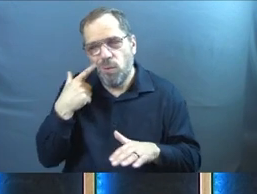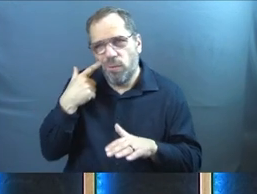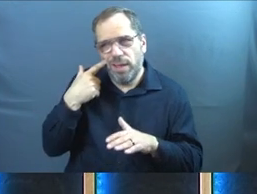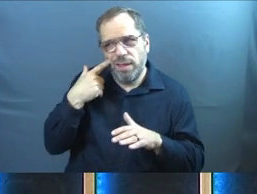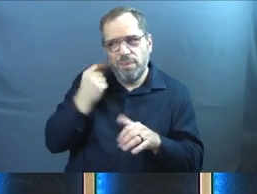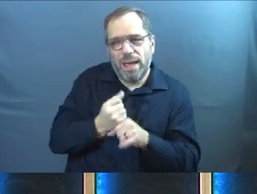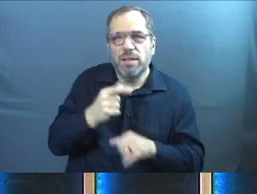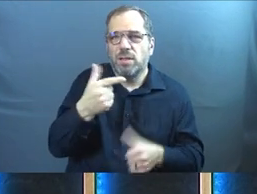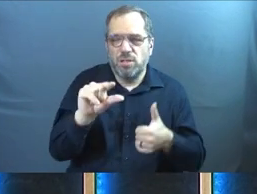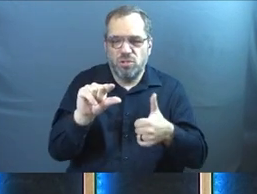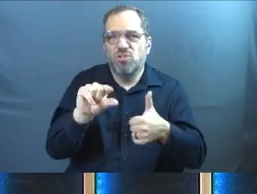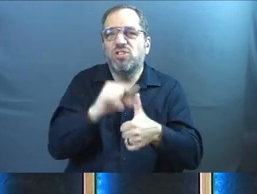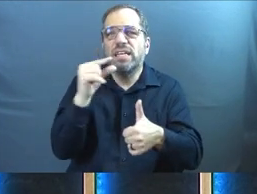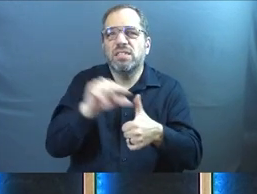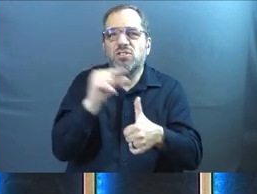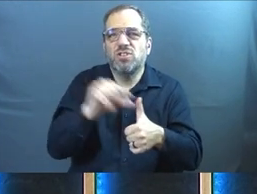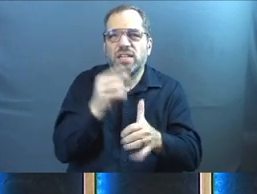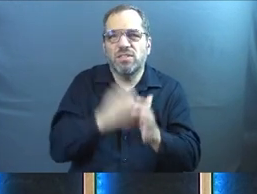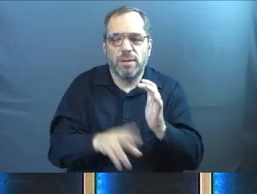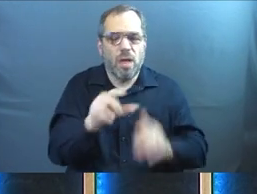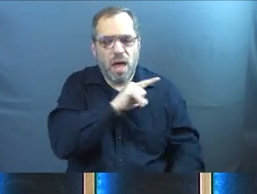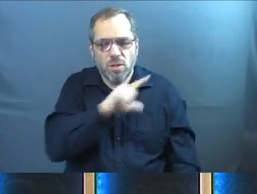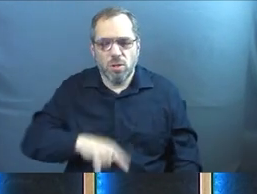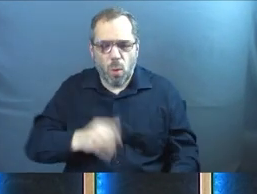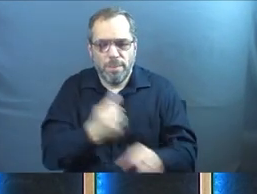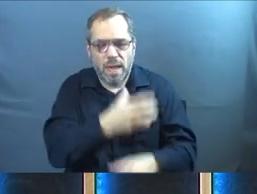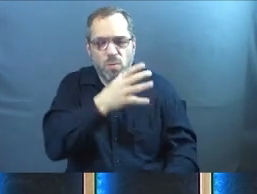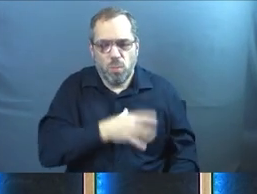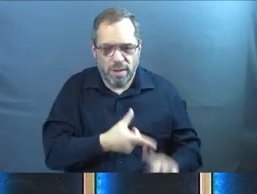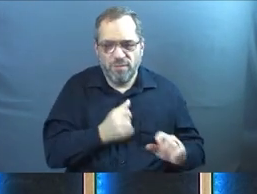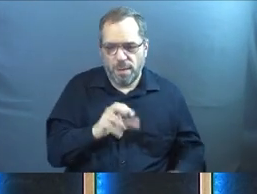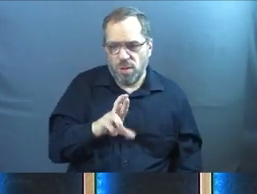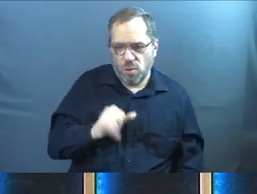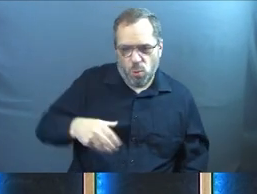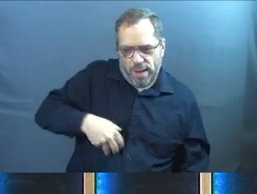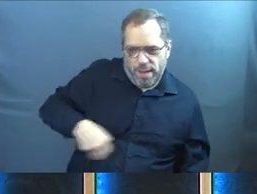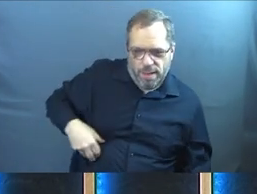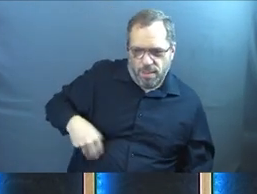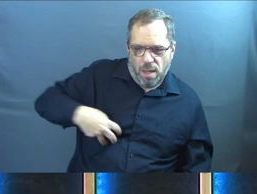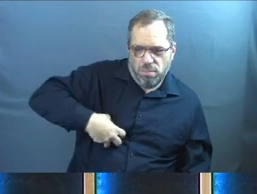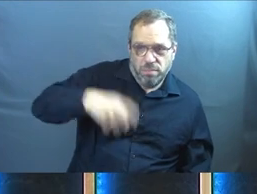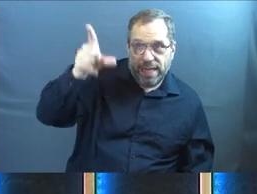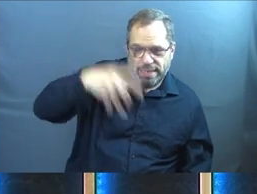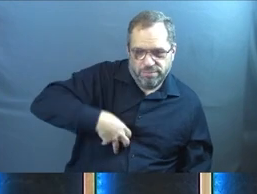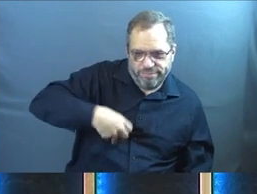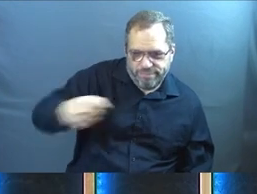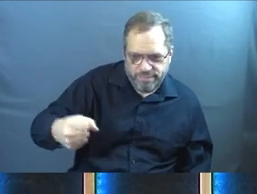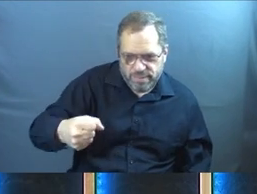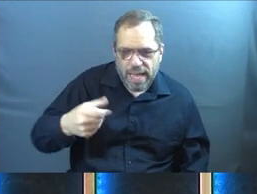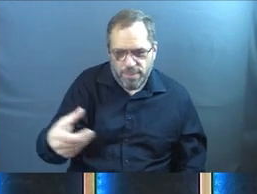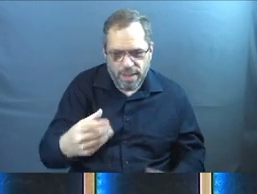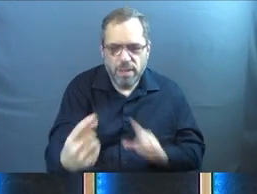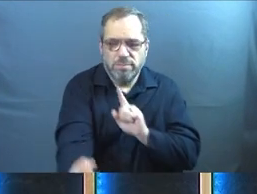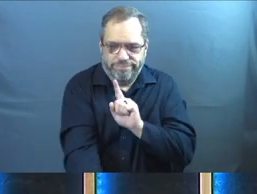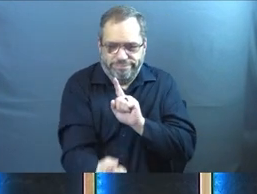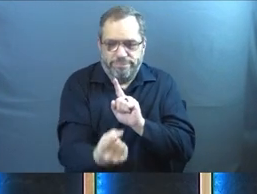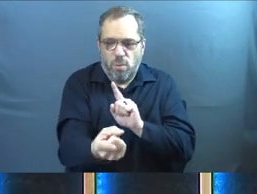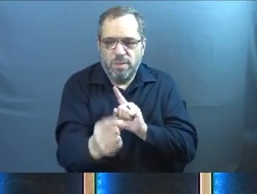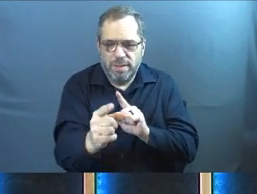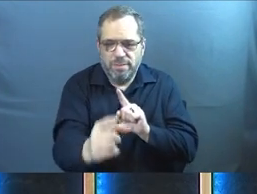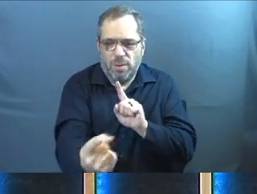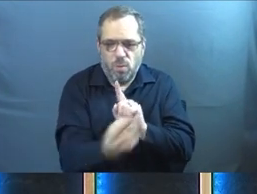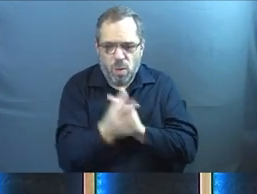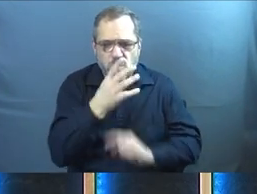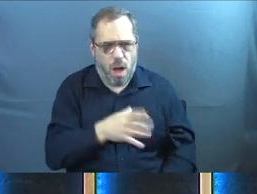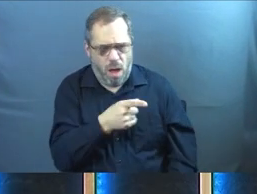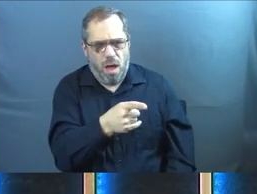originally designed. Genesis chapter 2 says, "Then the Lord made woman from the rib that he had taken out of the man, and he brought her to the man. And the